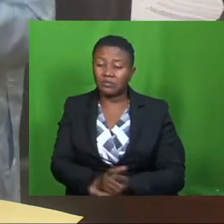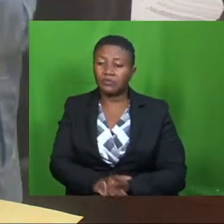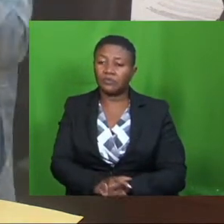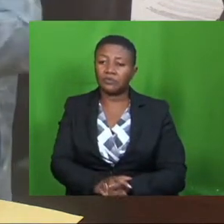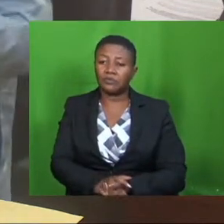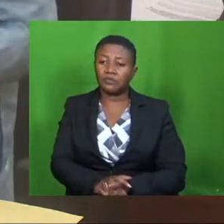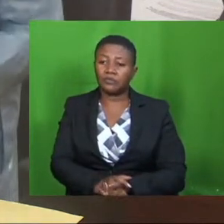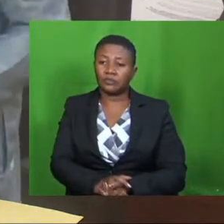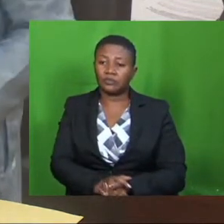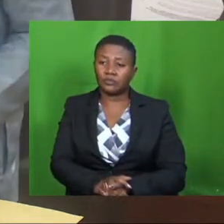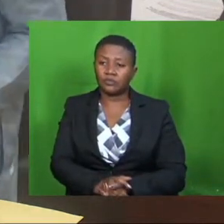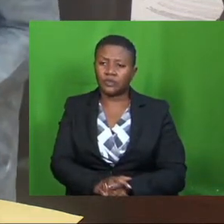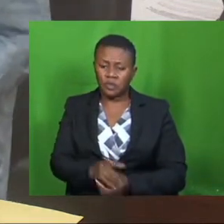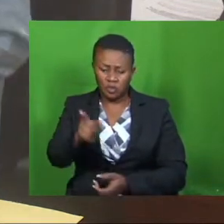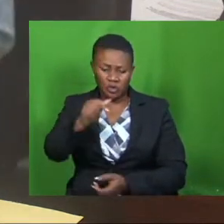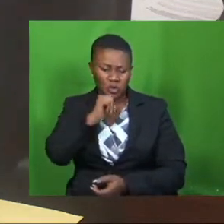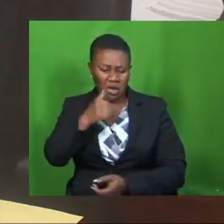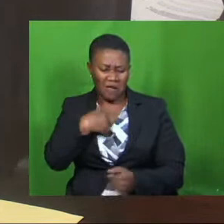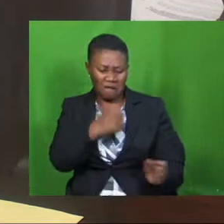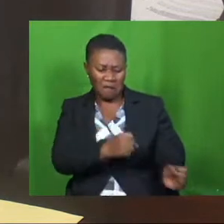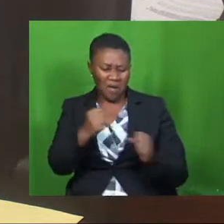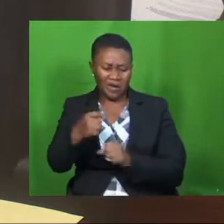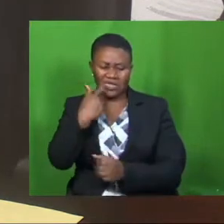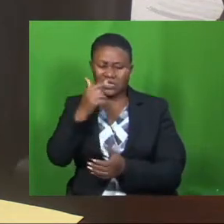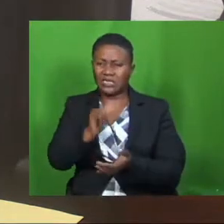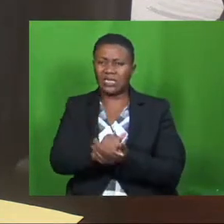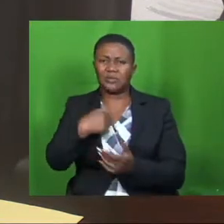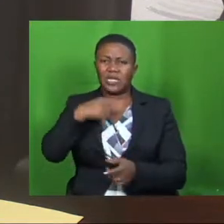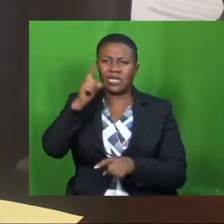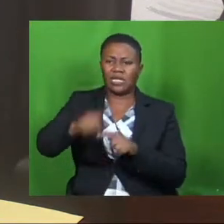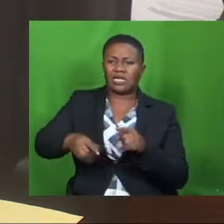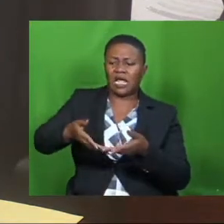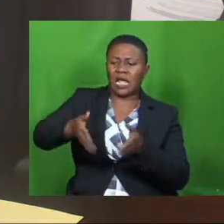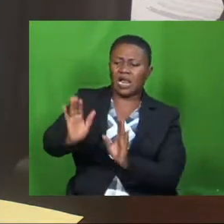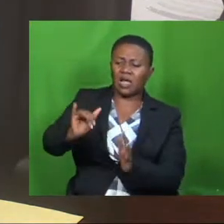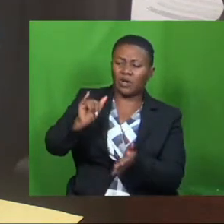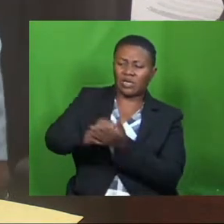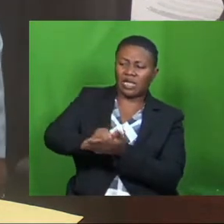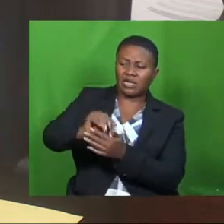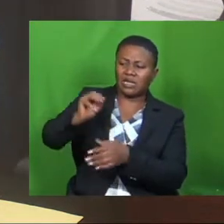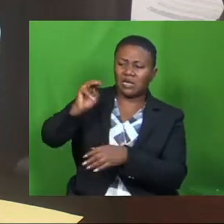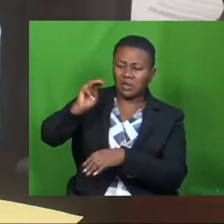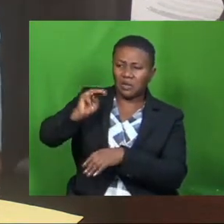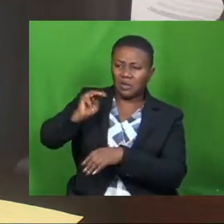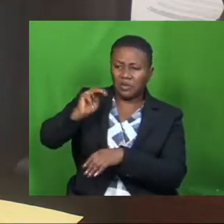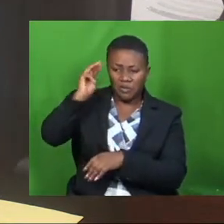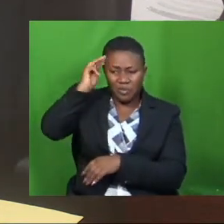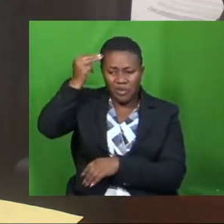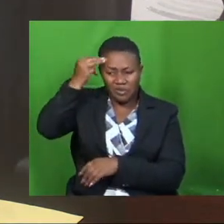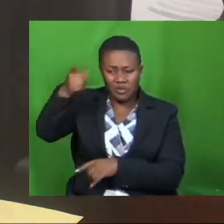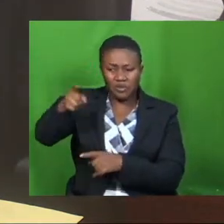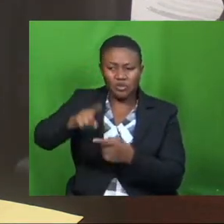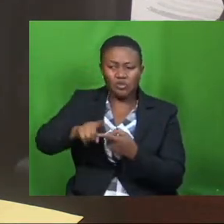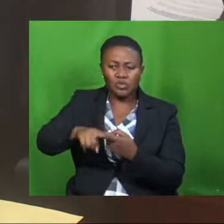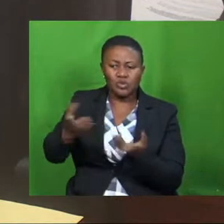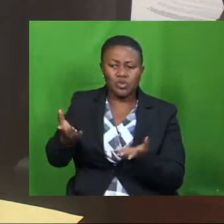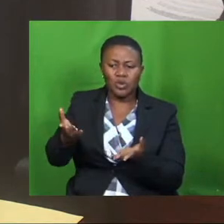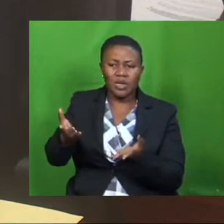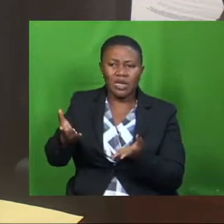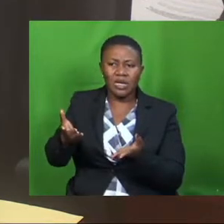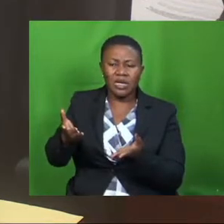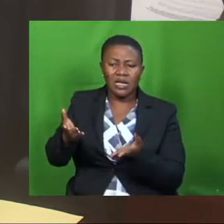other discussions. That is why we say that it rather should be Wednesday. So let me underscore the fact that the minister